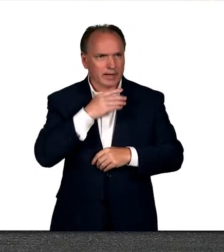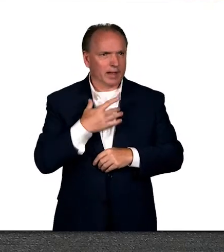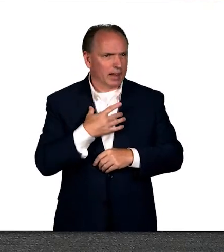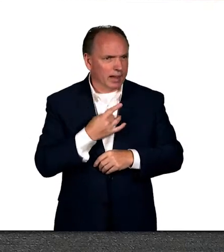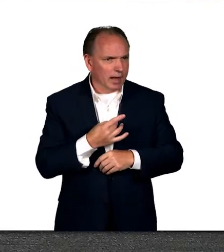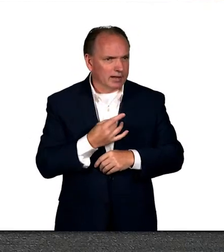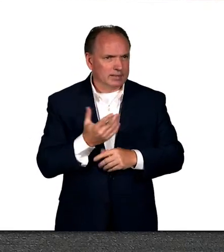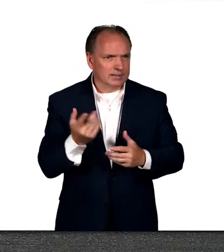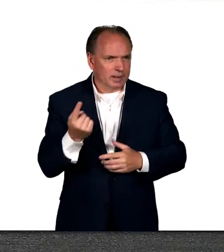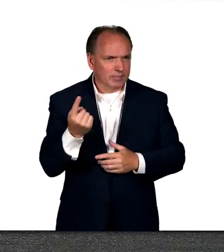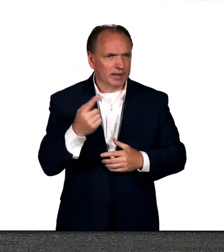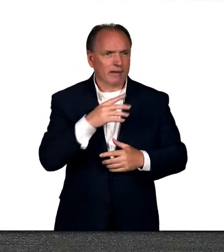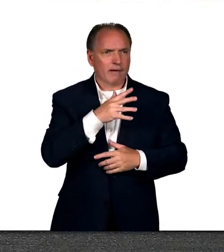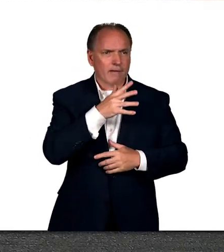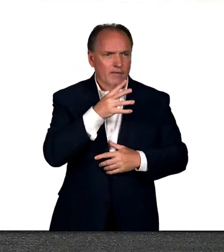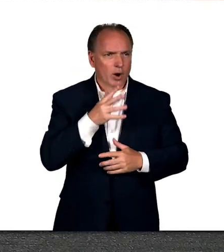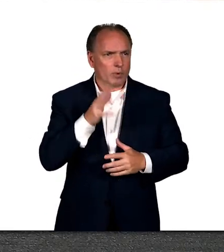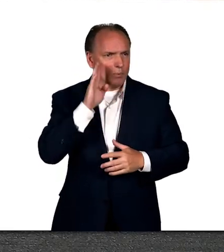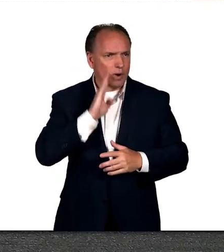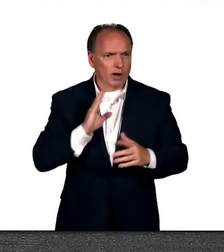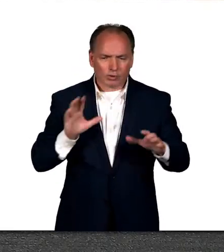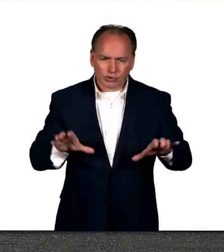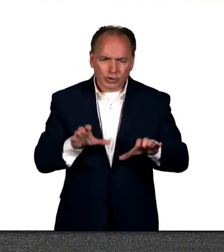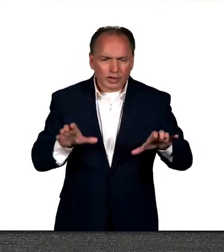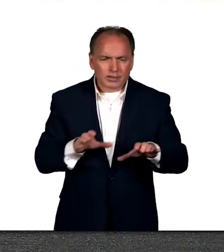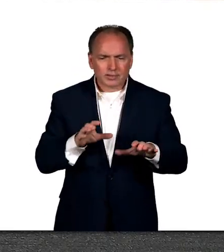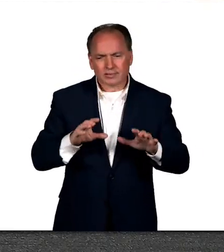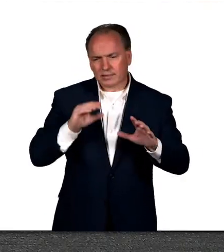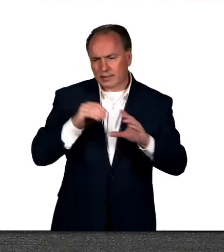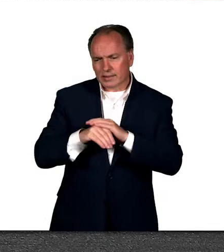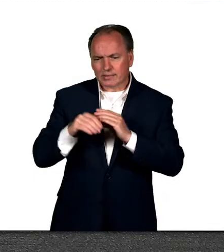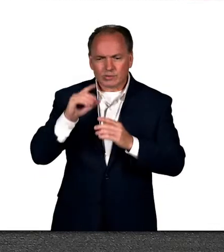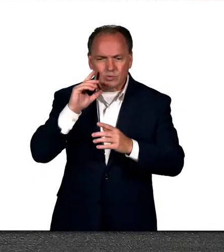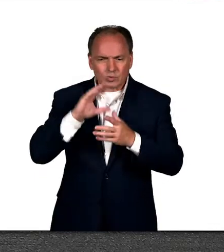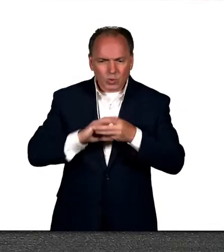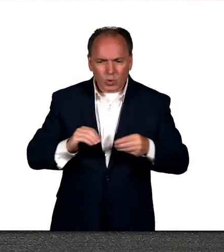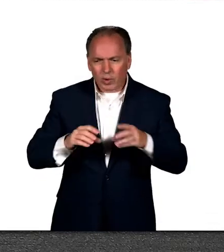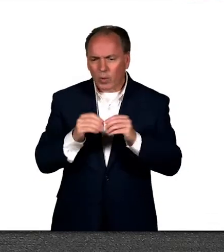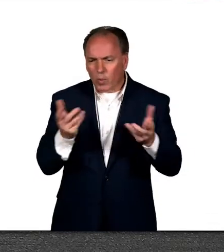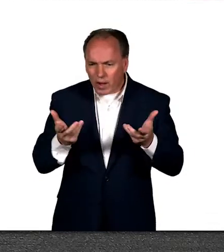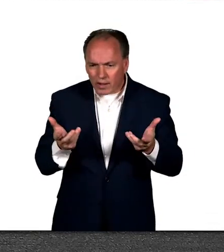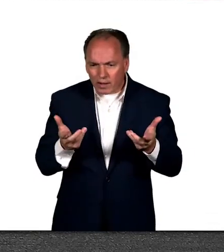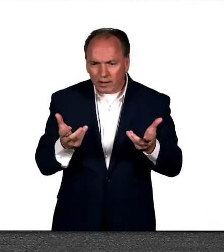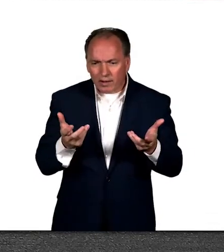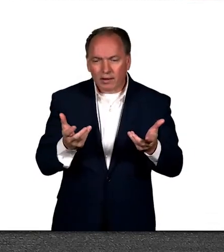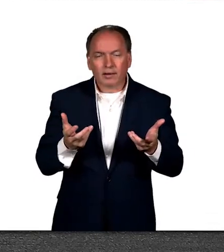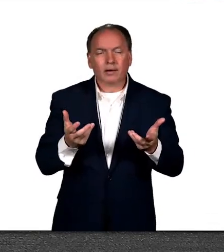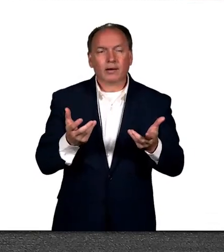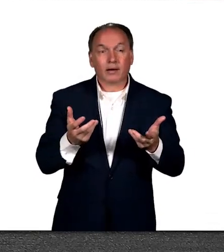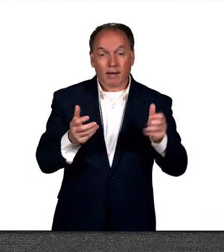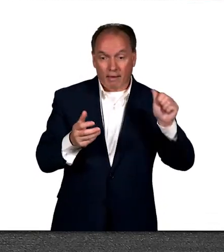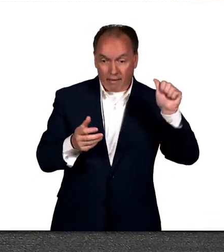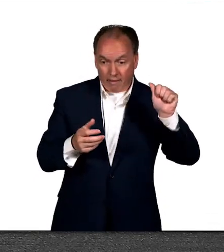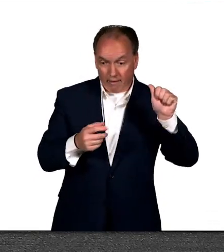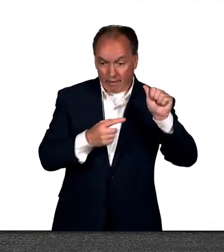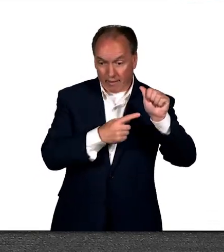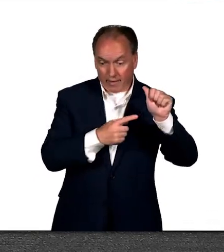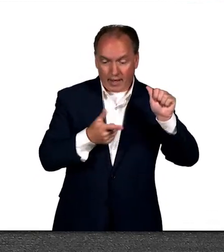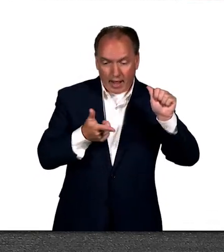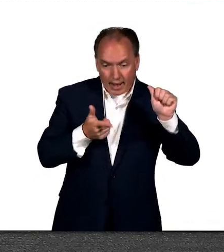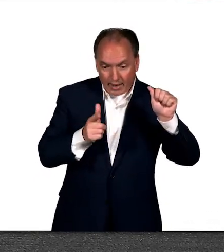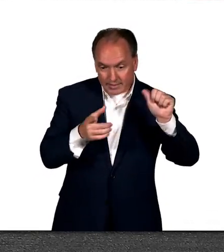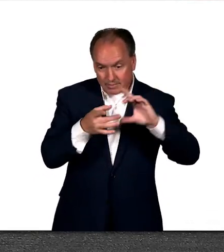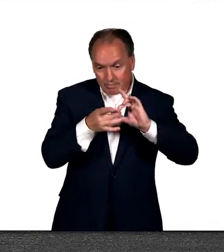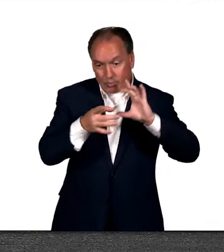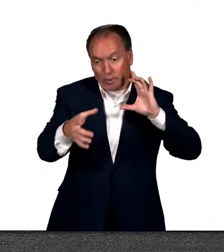likes something that Farmer Brown does in the story. What is that? Is it A, he